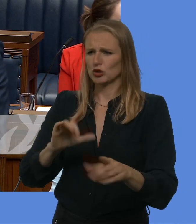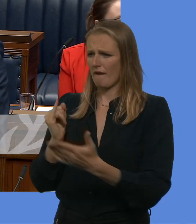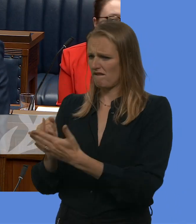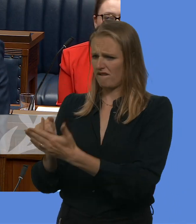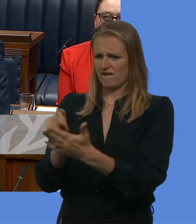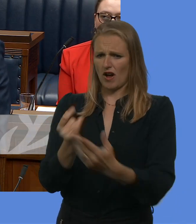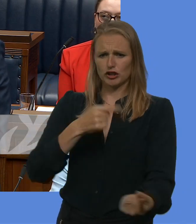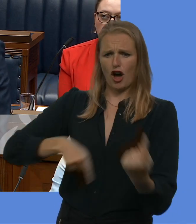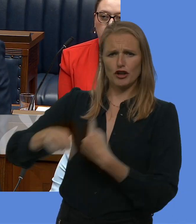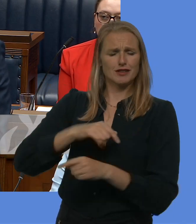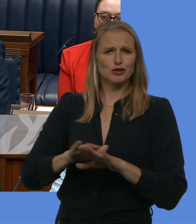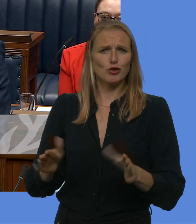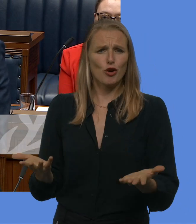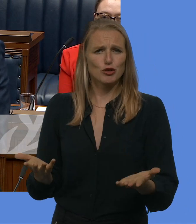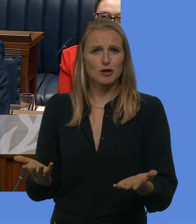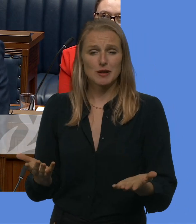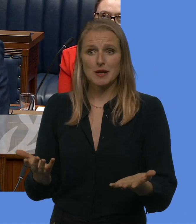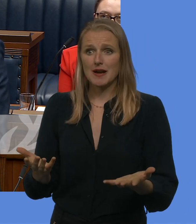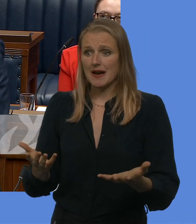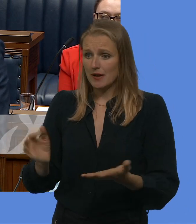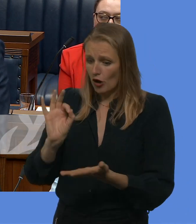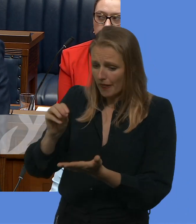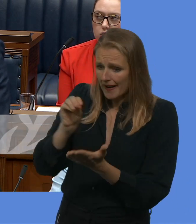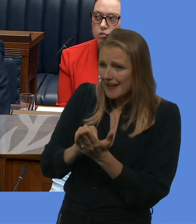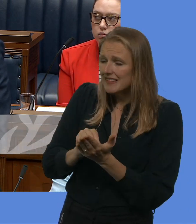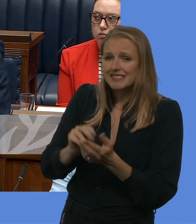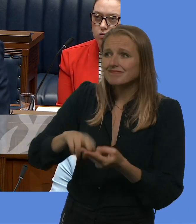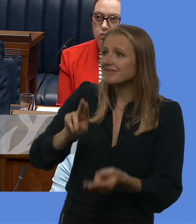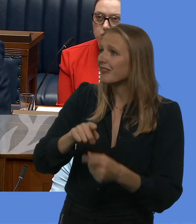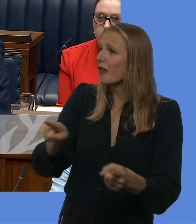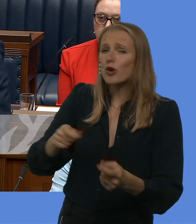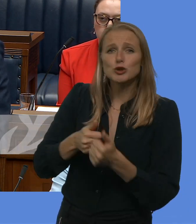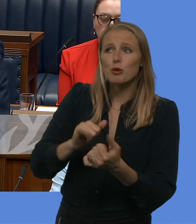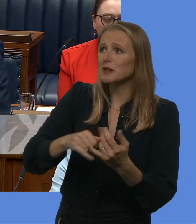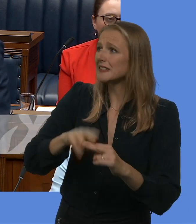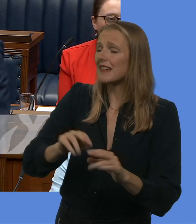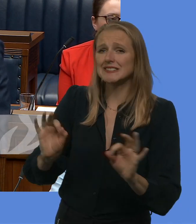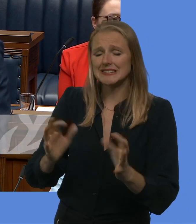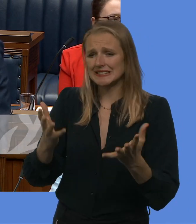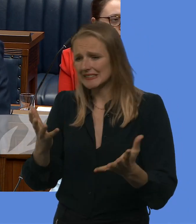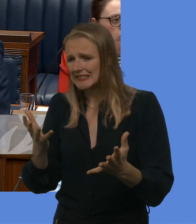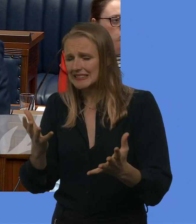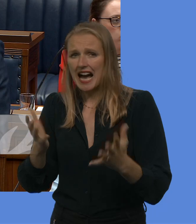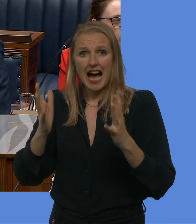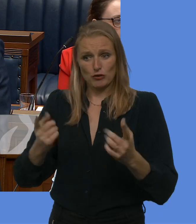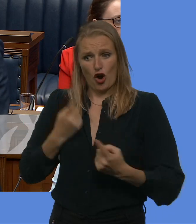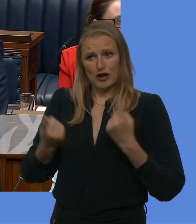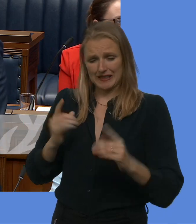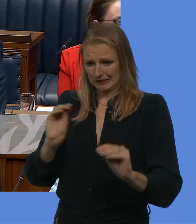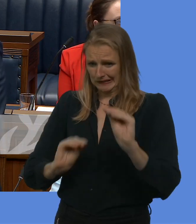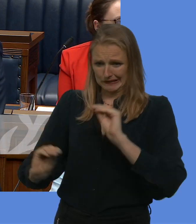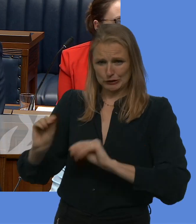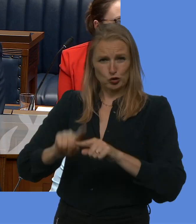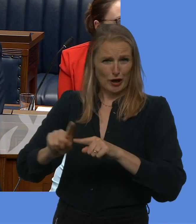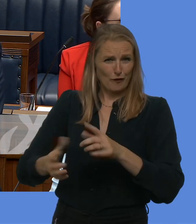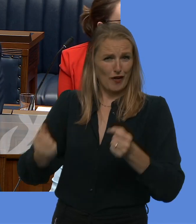Assembly, and therefore we had to work forward a resolution, and we are trying to resolve. I believe we